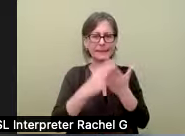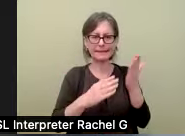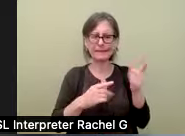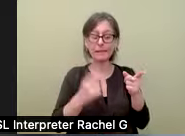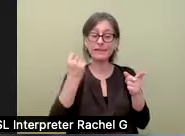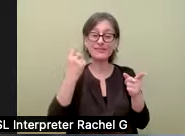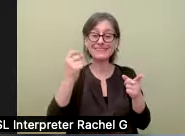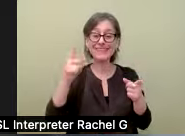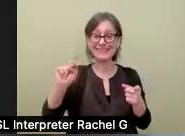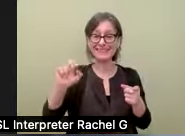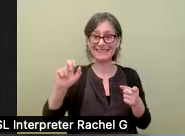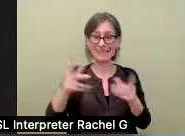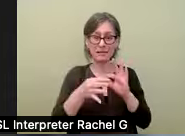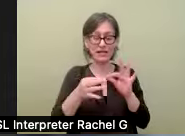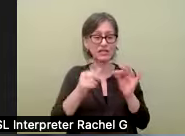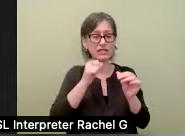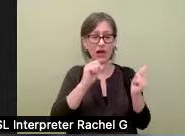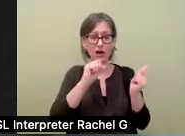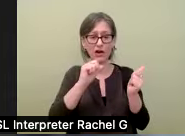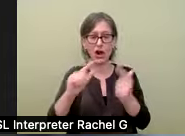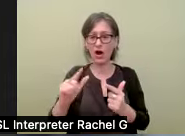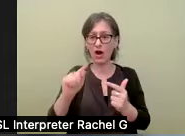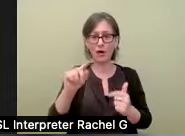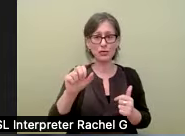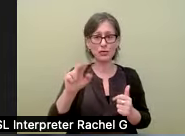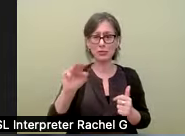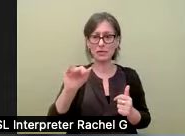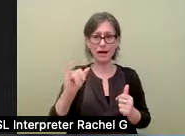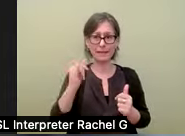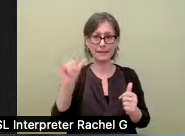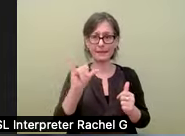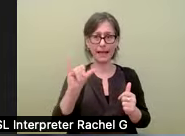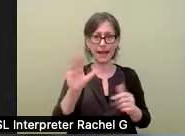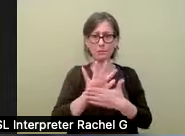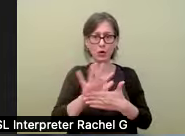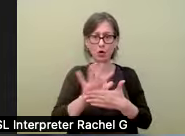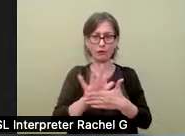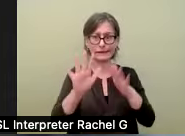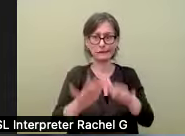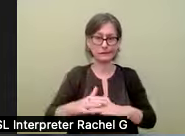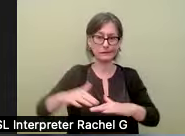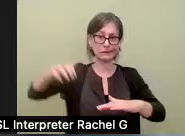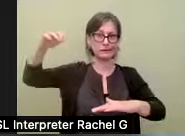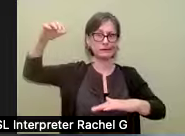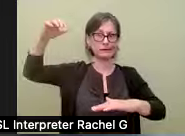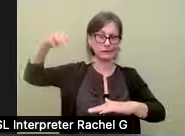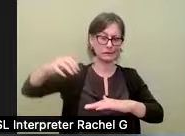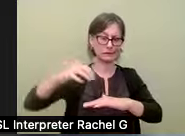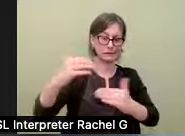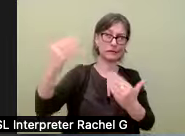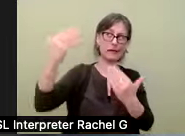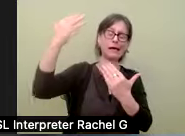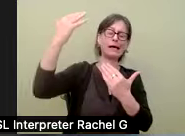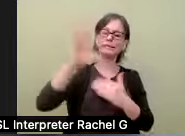Nick mentioned, all tsunamis don't have this big wall of water that you see that are depicted in many television